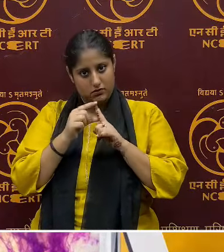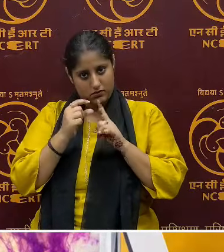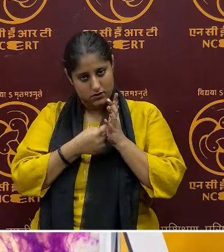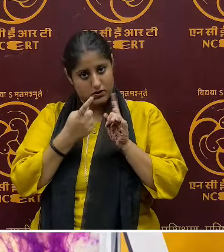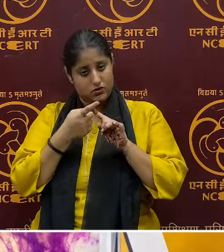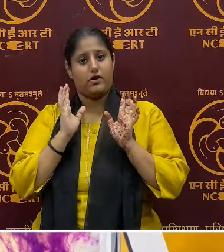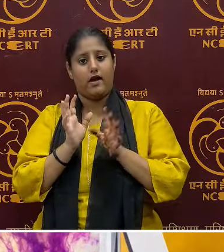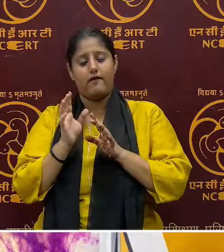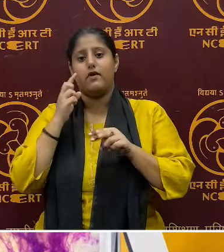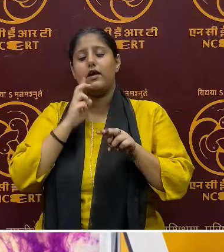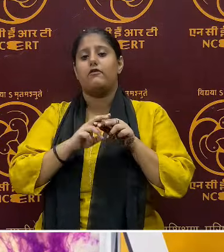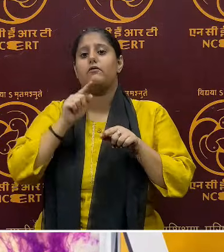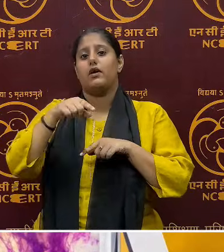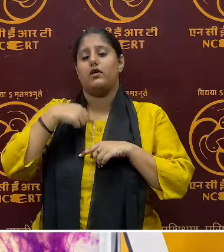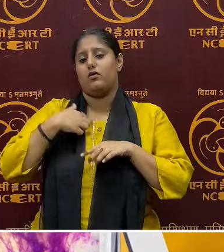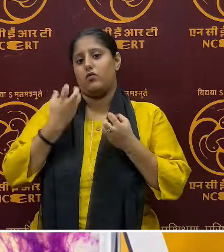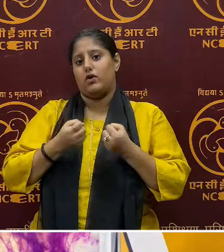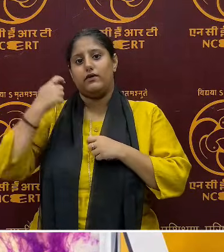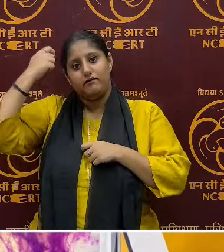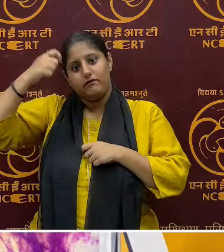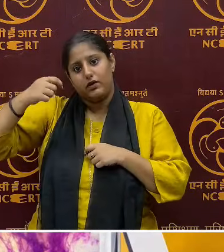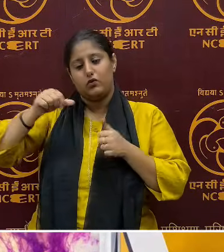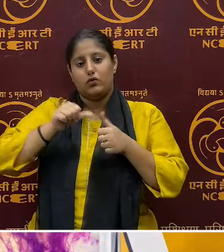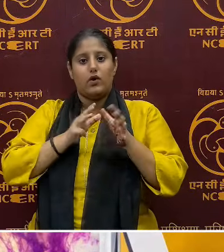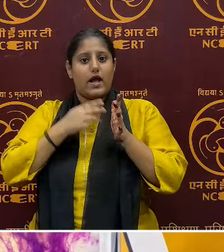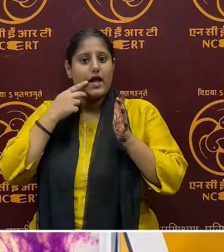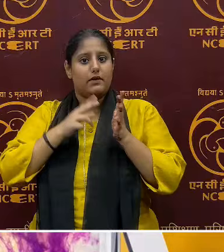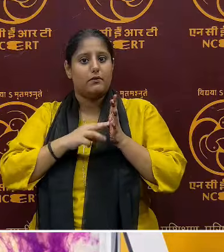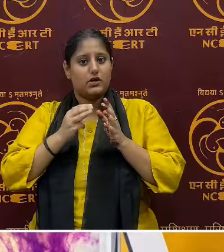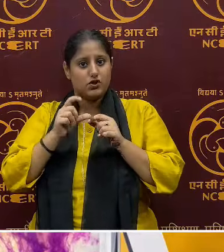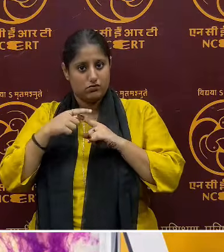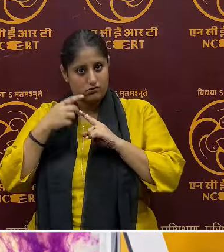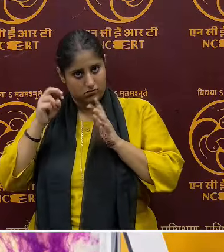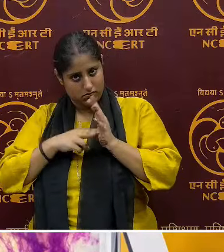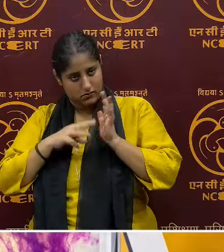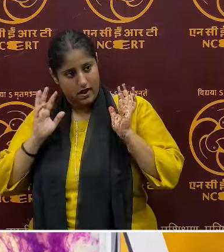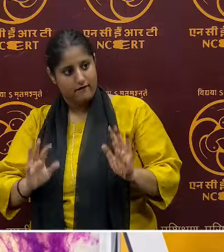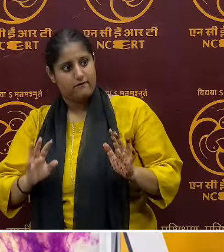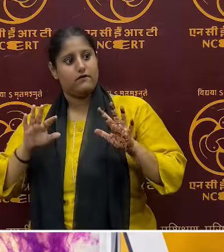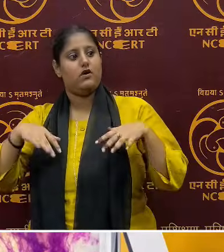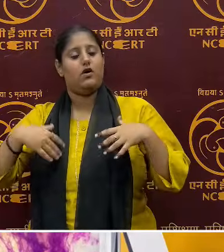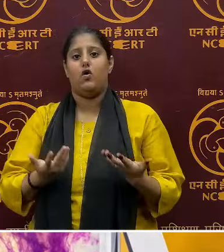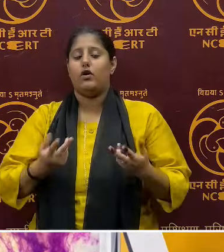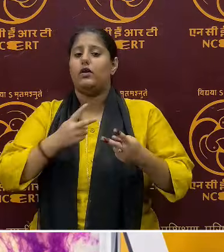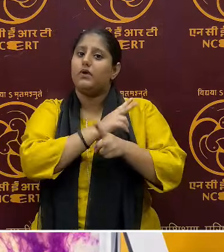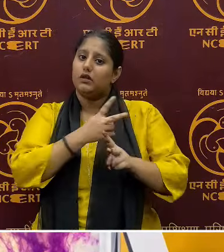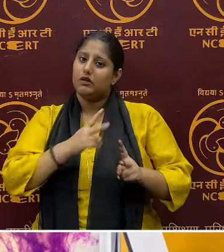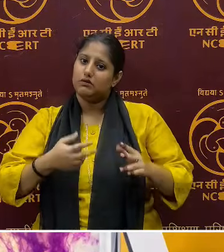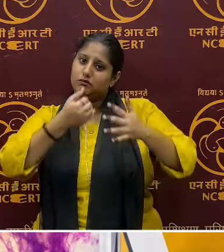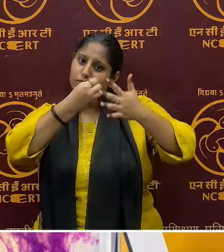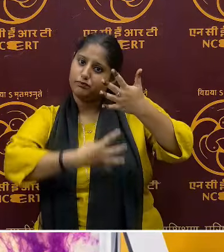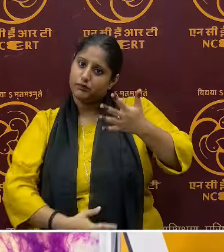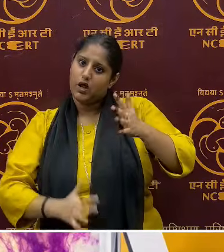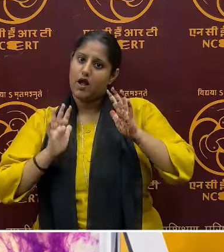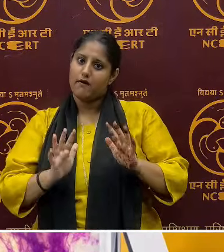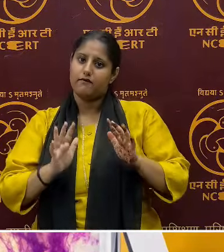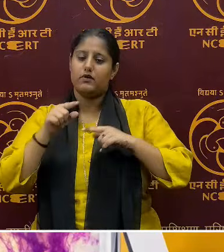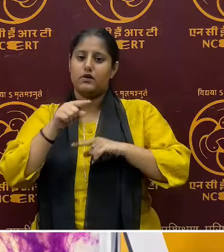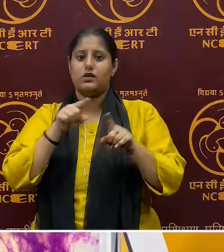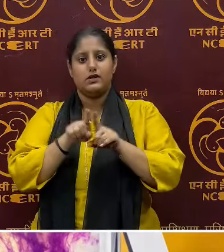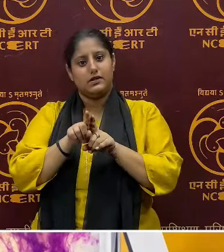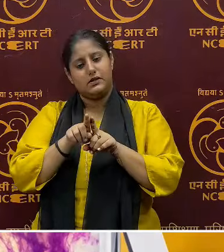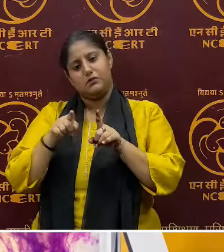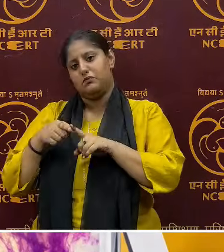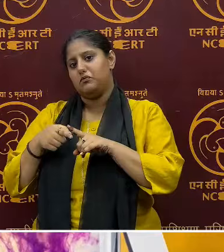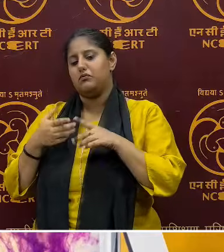to go through the video, then this animation is also available, and all other resources are also available at the same panel.